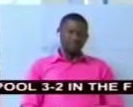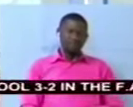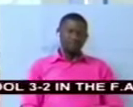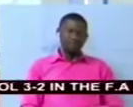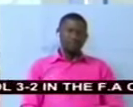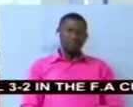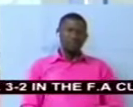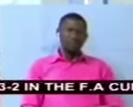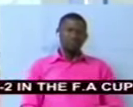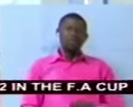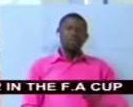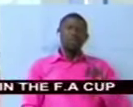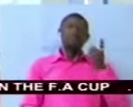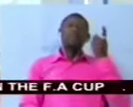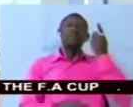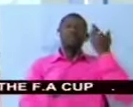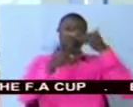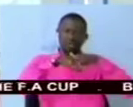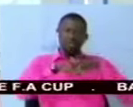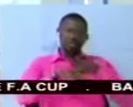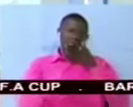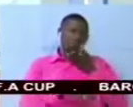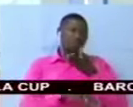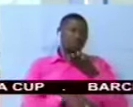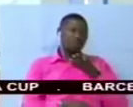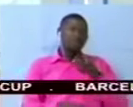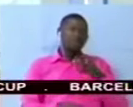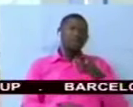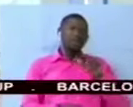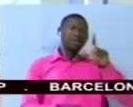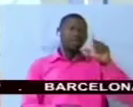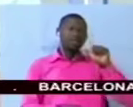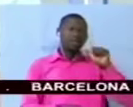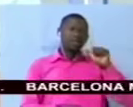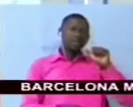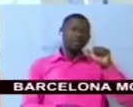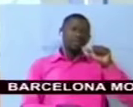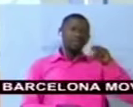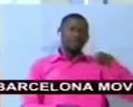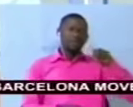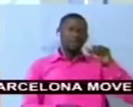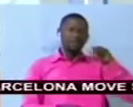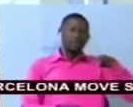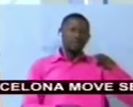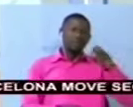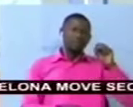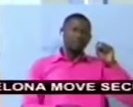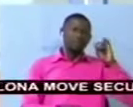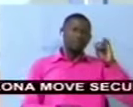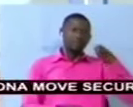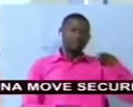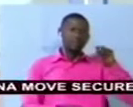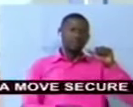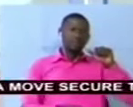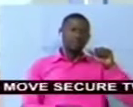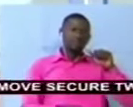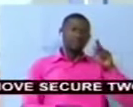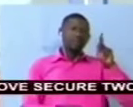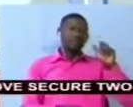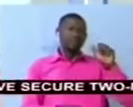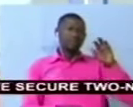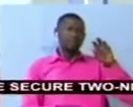Lamin Sima. Mm-hmm. Fernando Ko, mm-hmm. Ngansumana Fati, Karamo. Mm-hmm. Karamo.